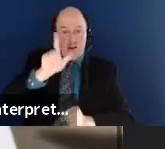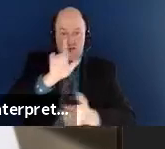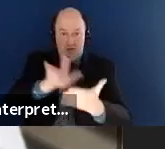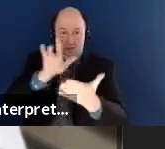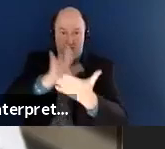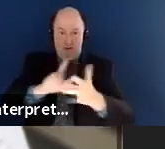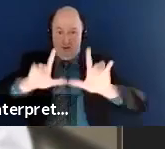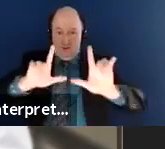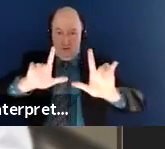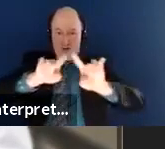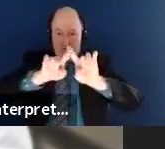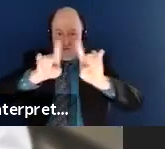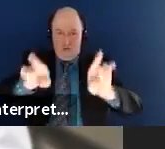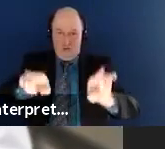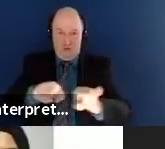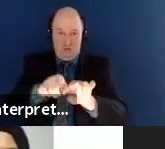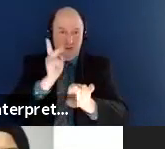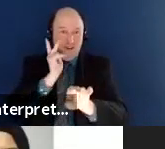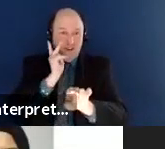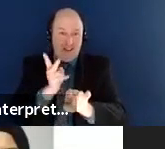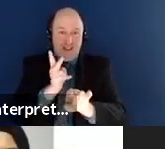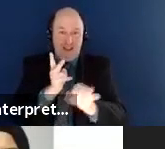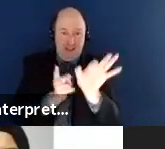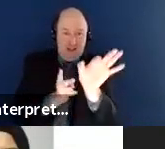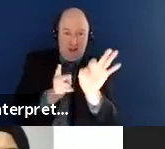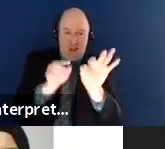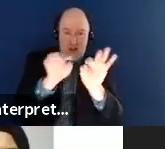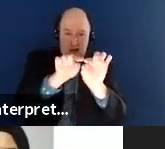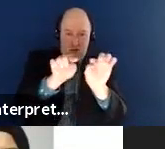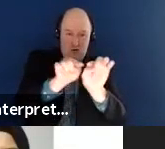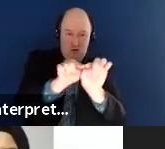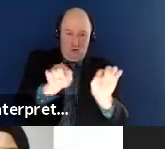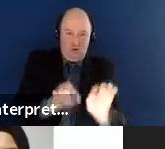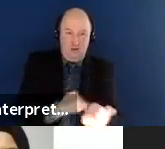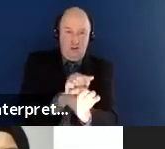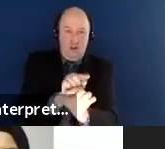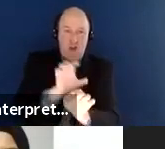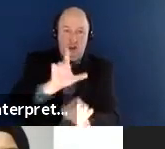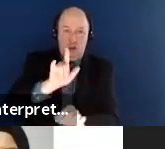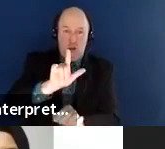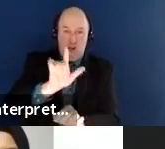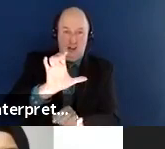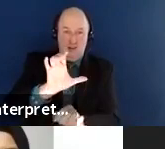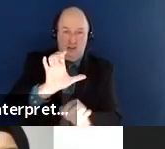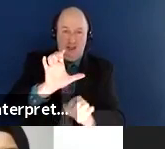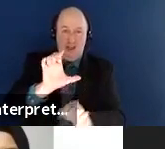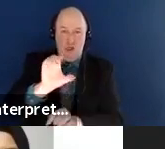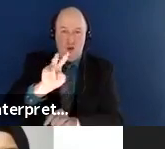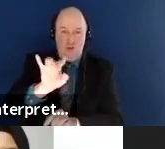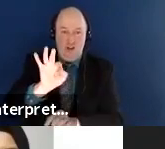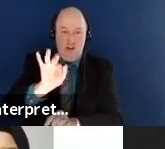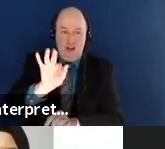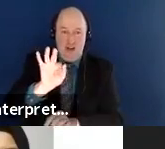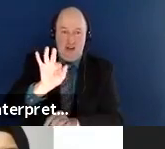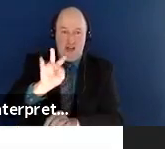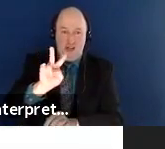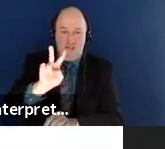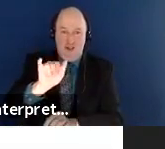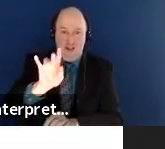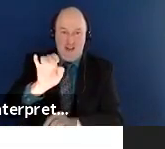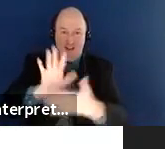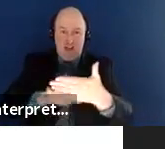page where you see the COVID-19 vial, it says Lucas County COVID vaccine scheduling, click on the green